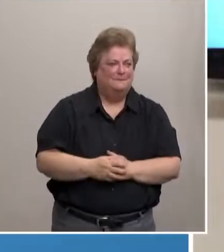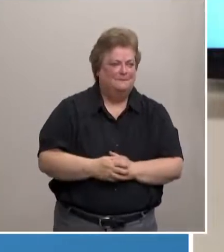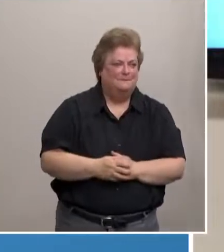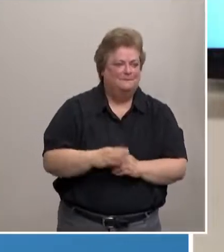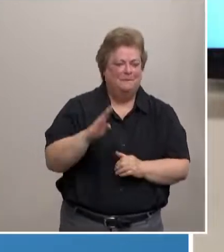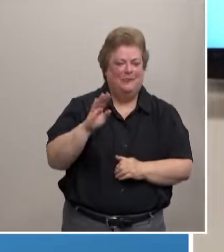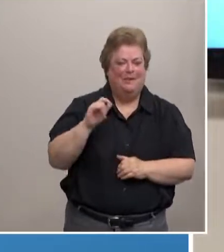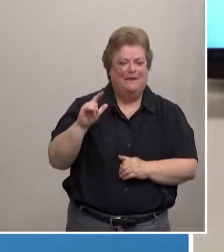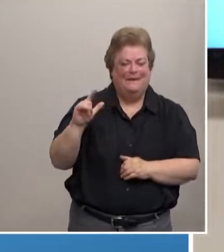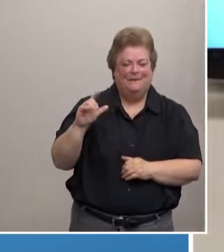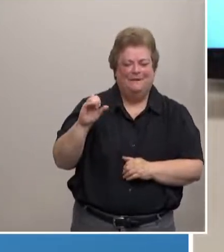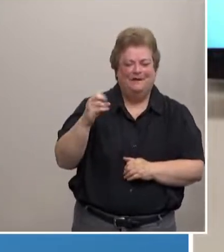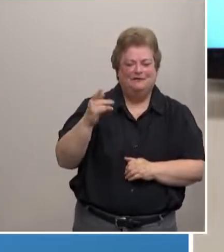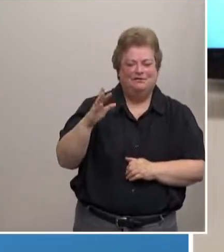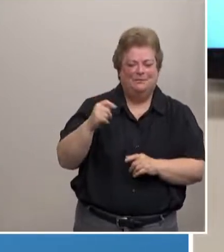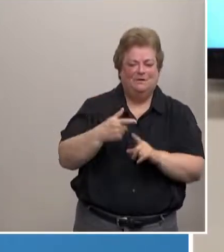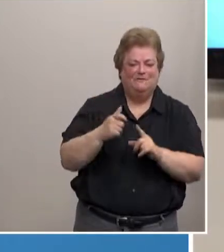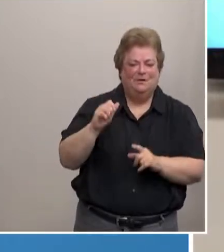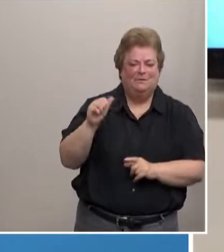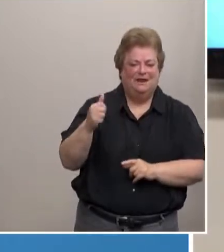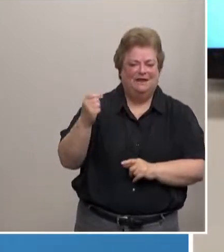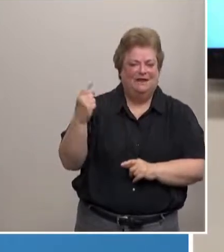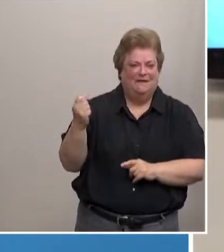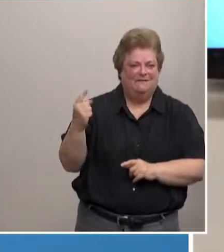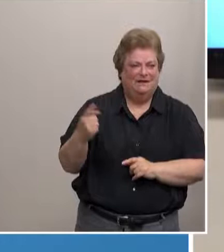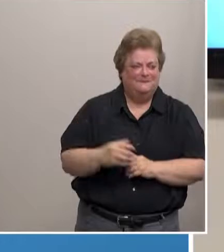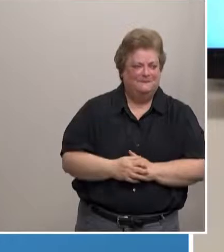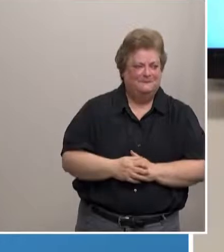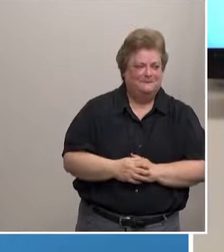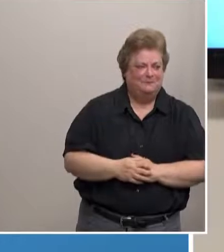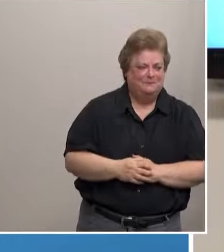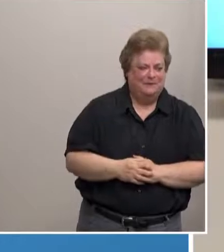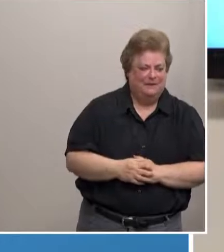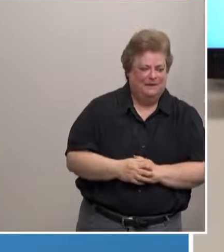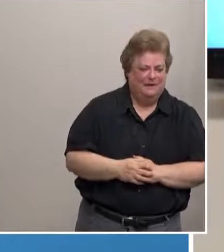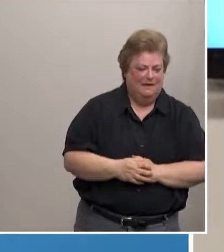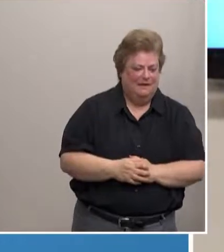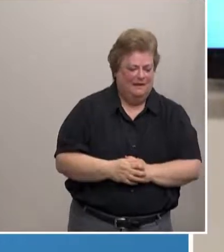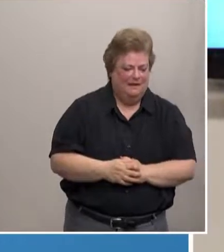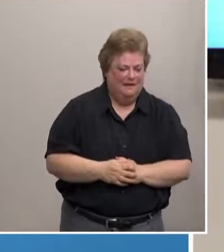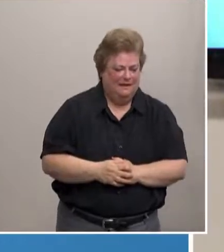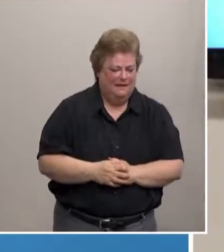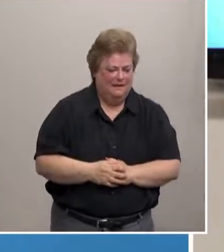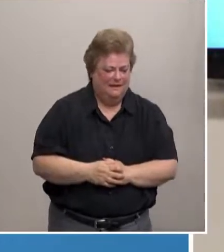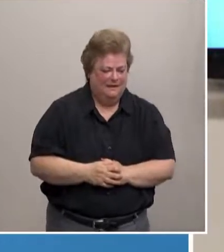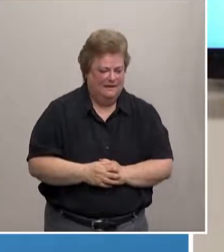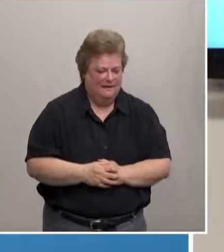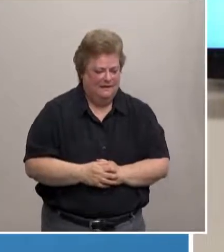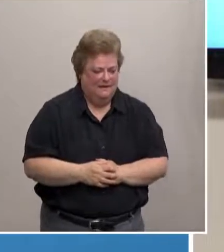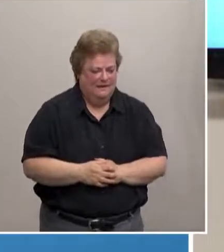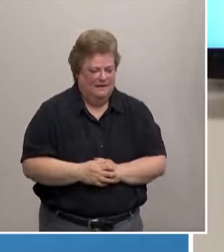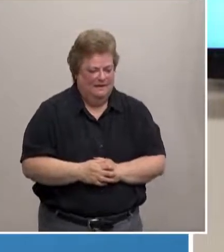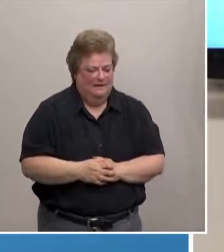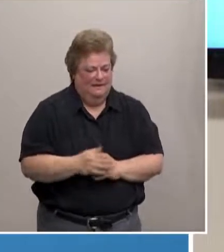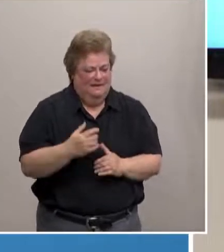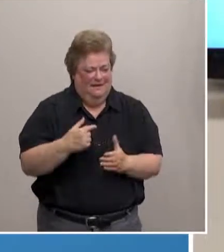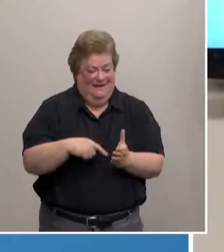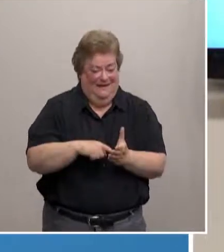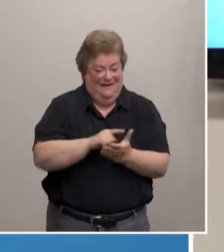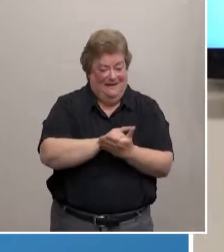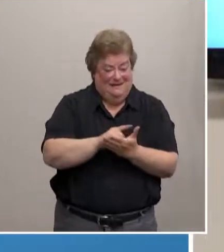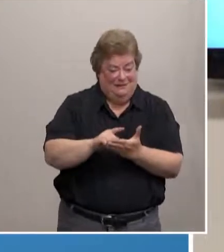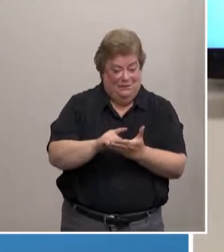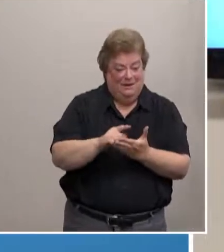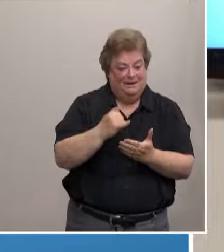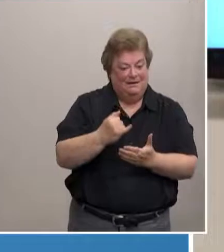Pat, this is Bill with 1011. Just 78 cases last week. We've been in the single digits this week. Do you attribute